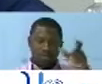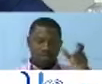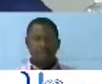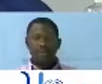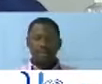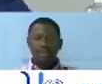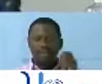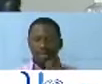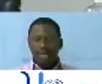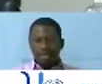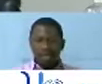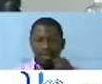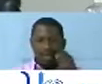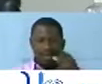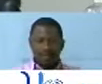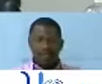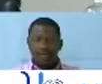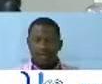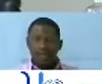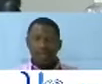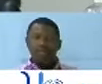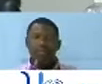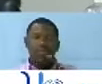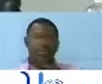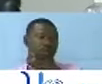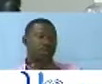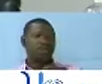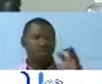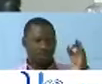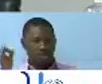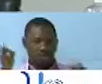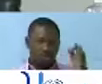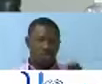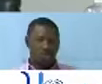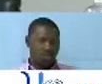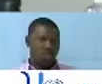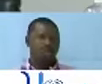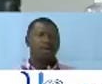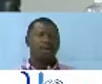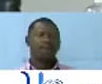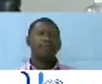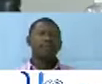file for her release through the court system.